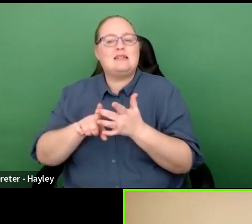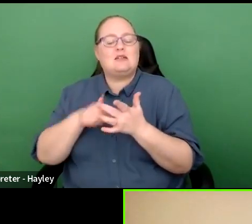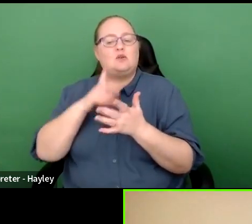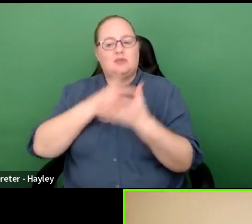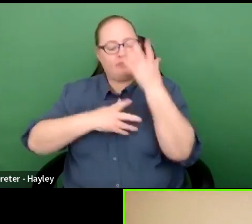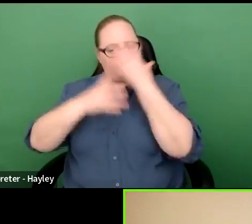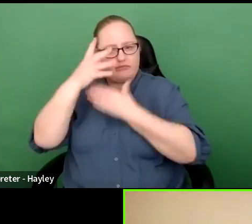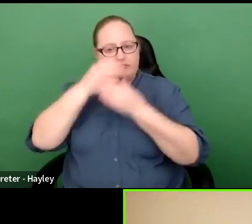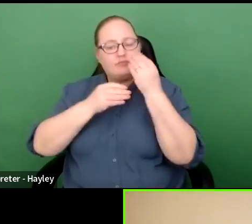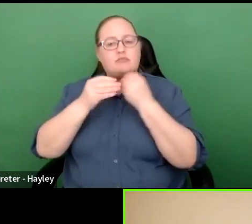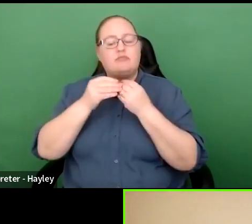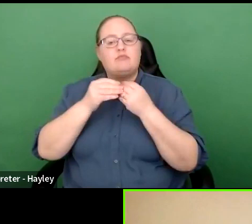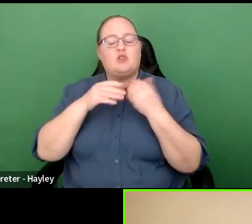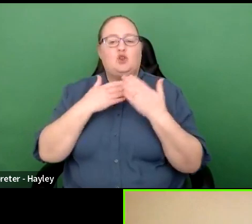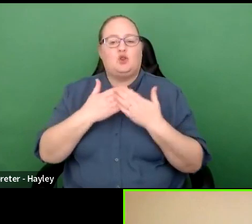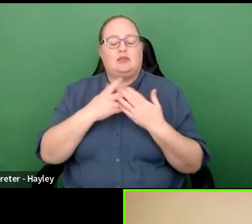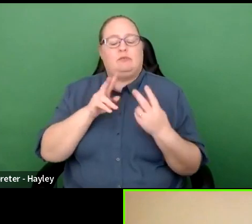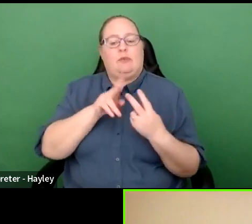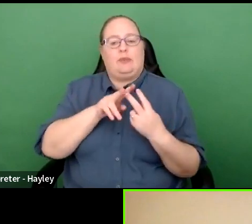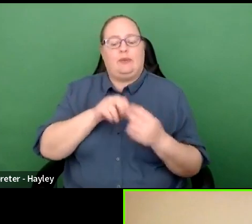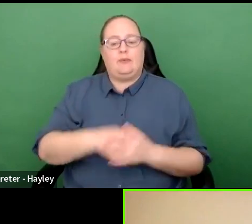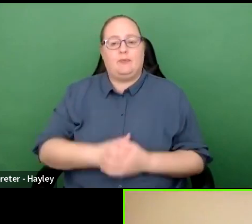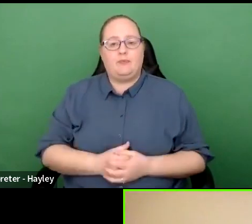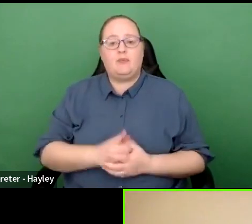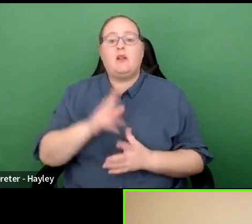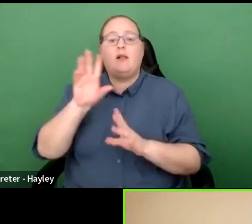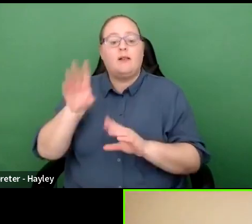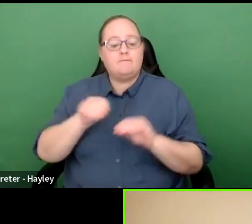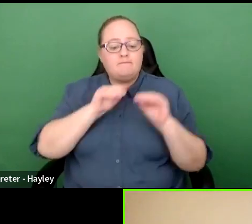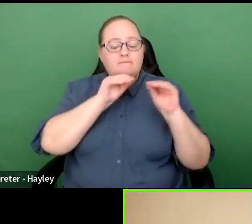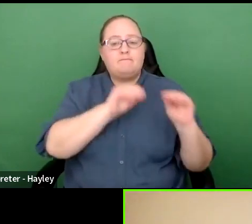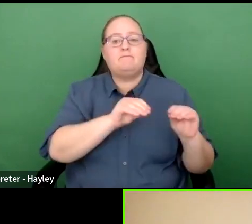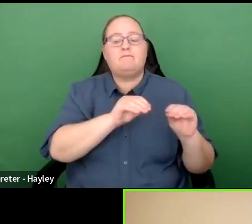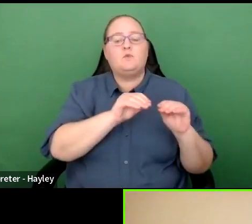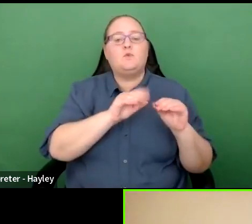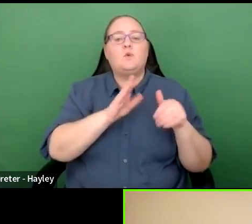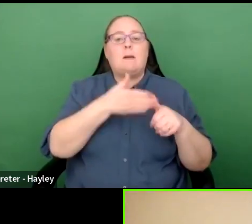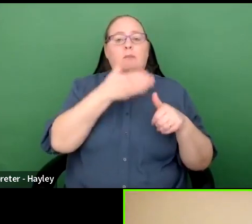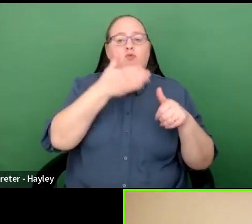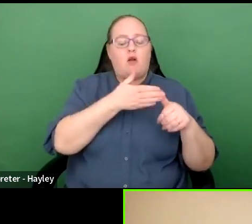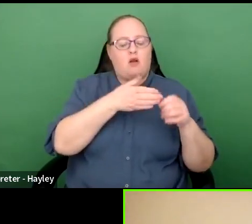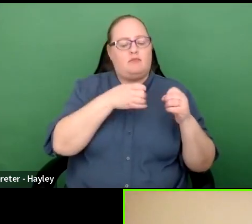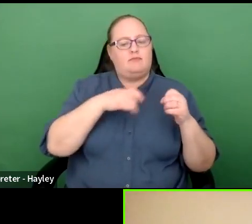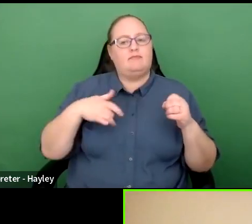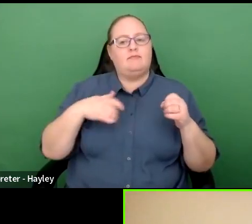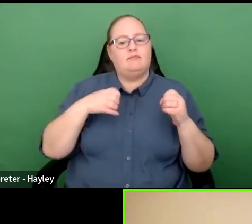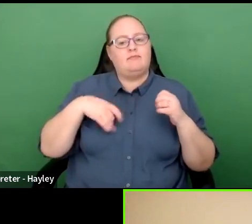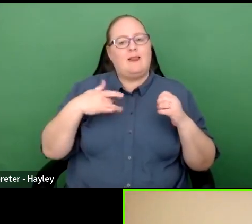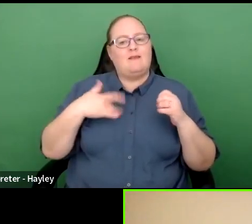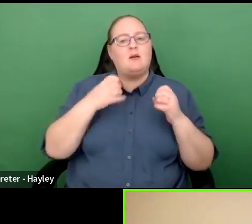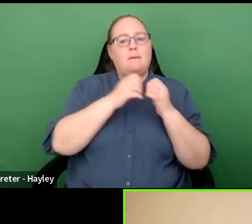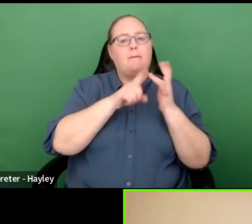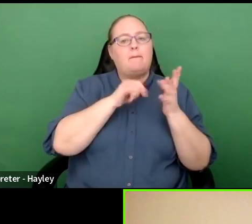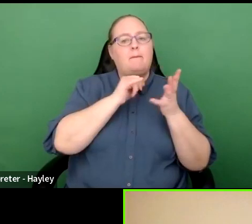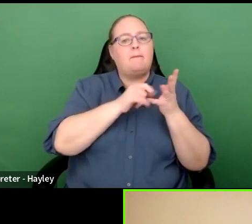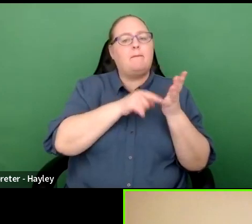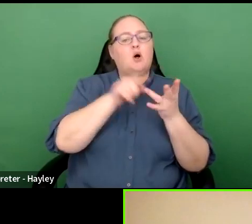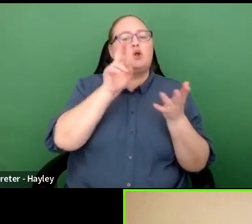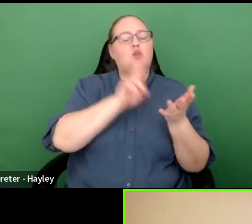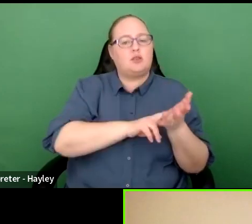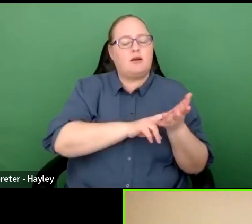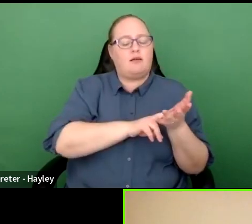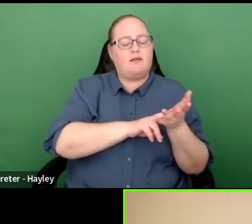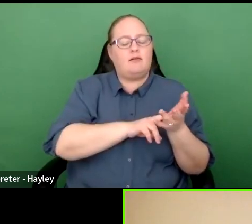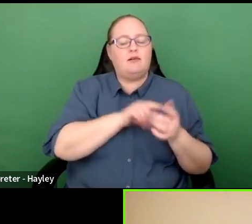Uzbekistan. Then she moved to the United States, to Boston, where she got an MA in